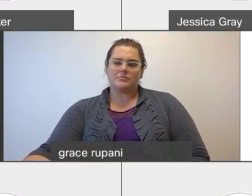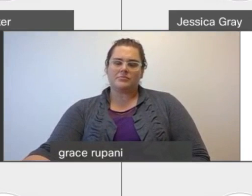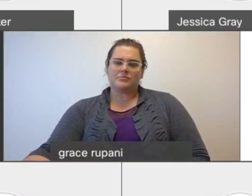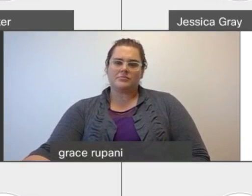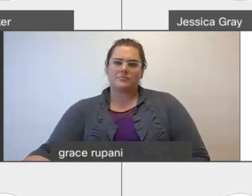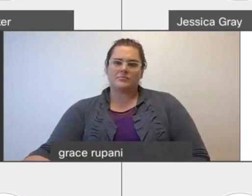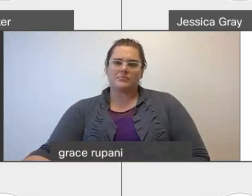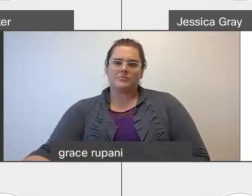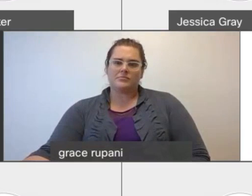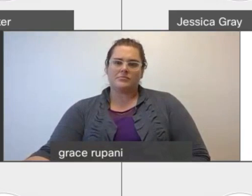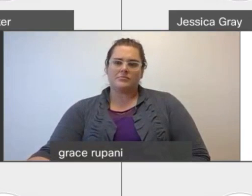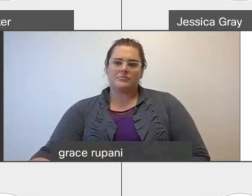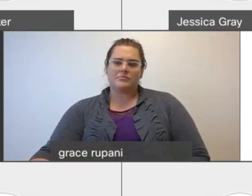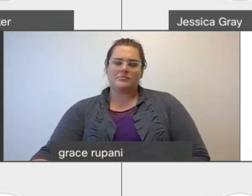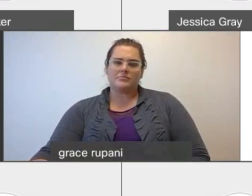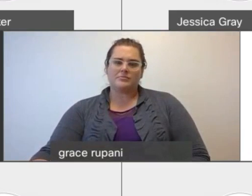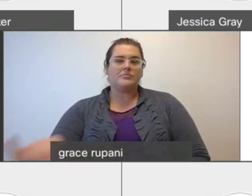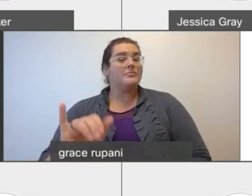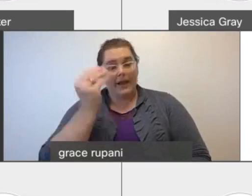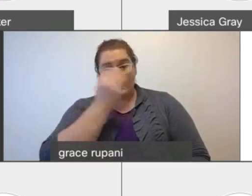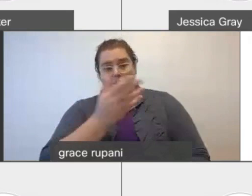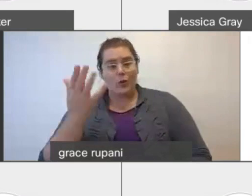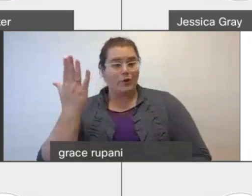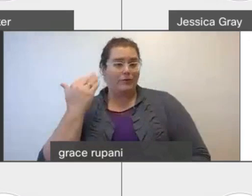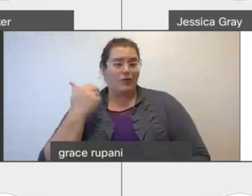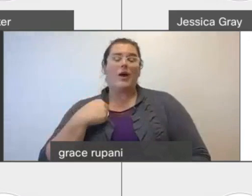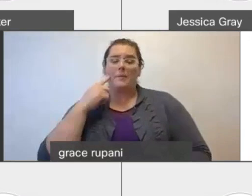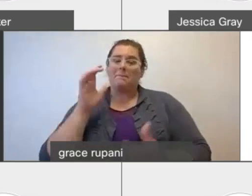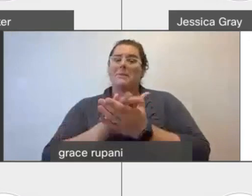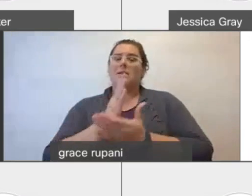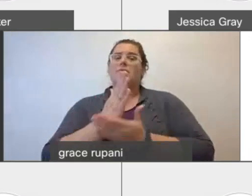And as I said, I think we have some providers who do currently